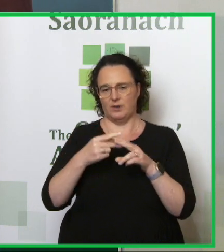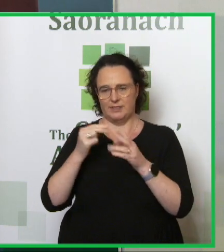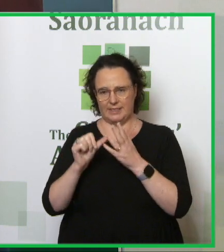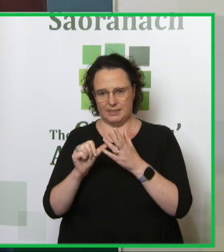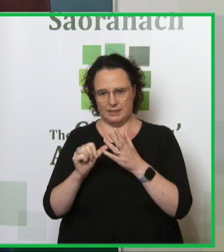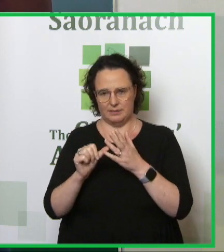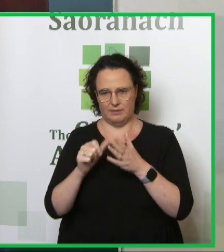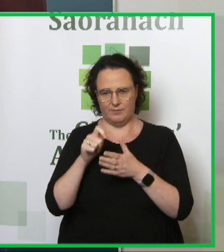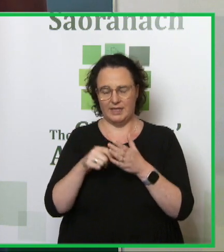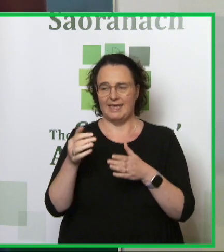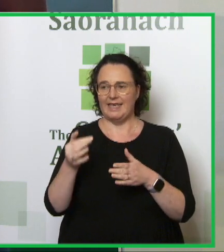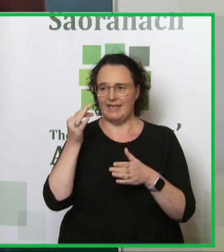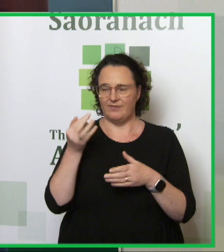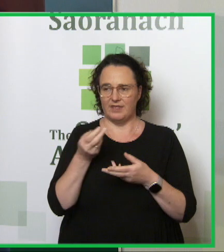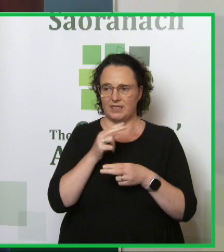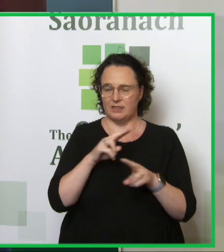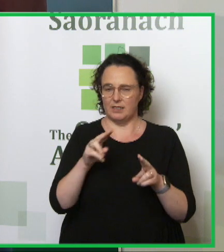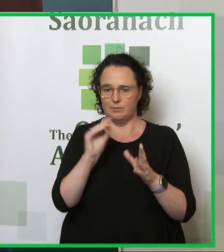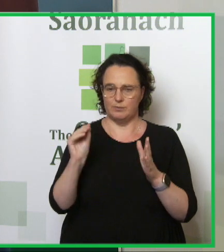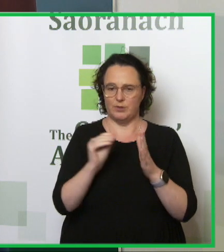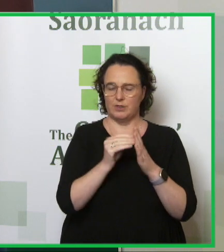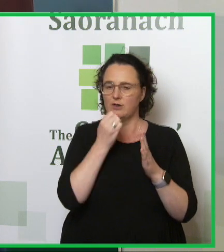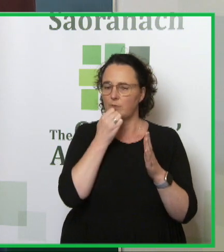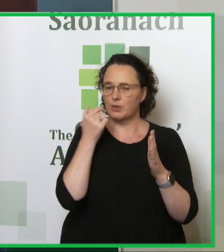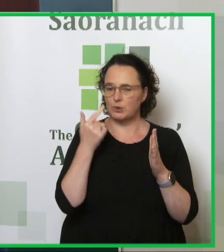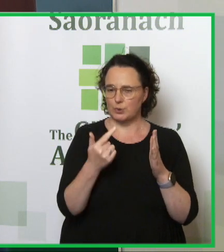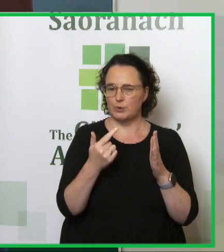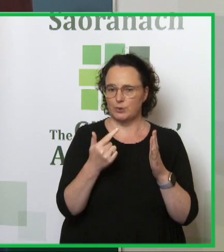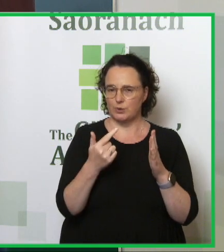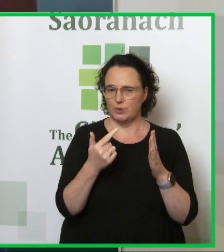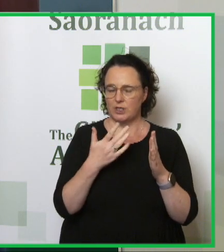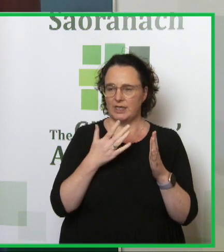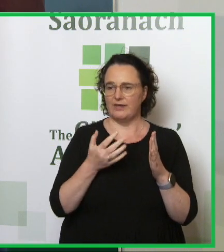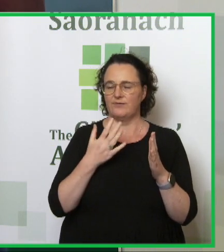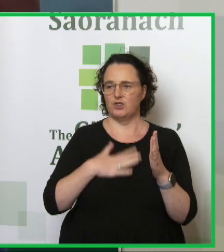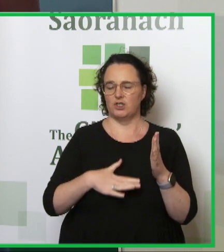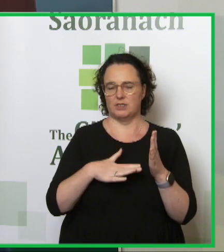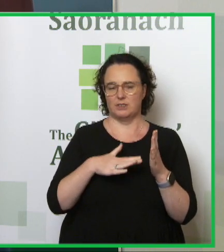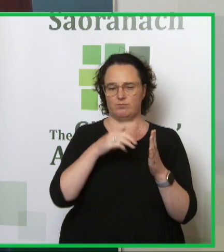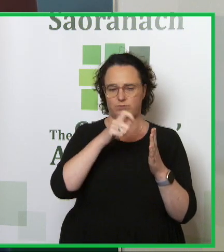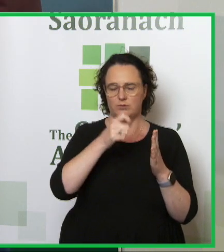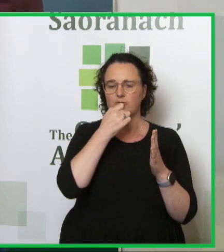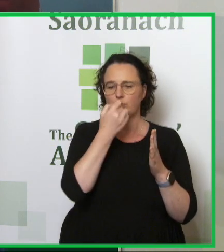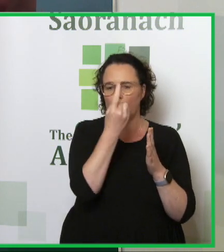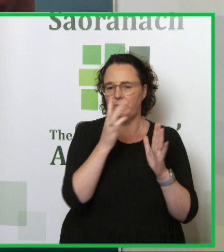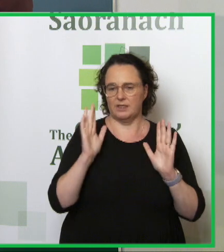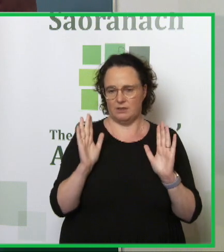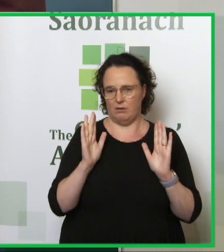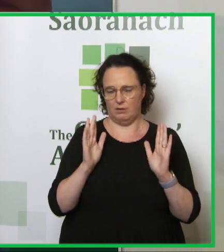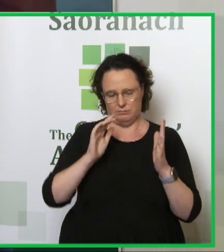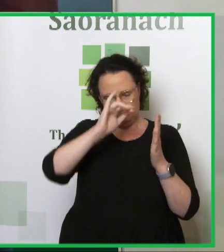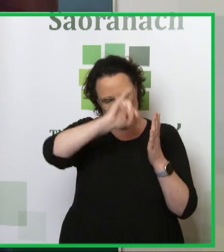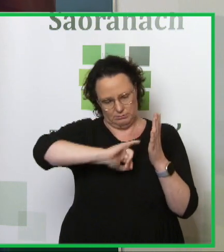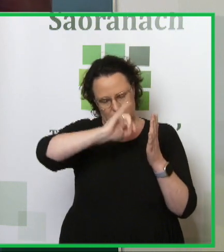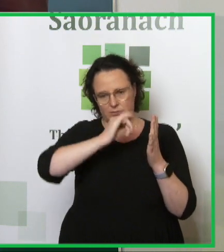catch is, if they didn't put a number 2 on their vote, they only put a number 1 on, no number 2, then